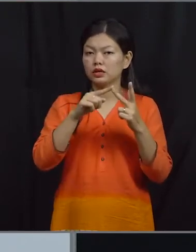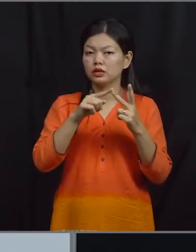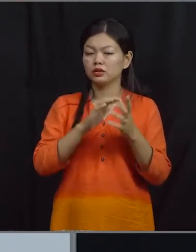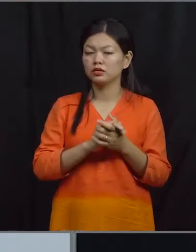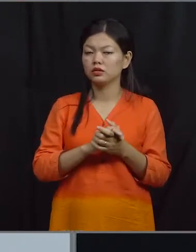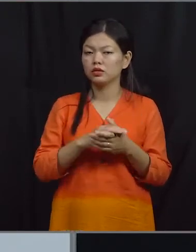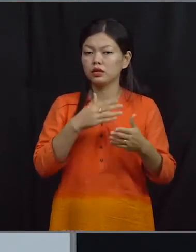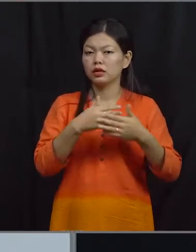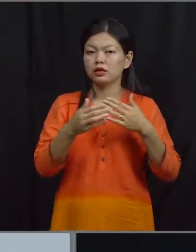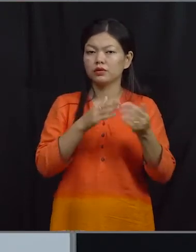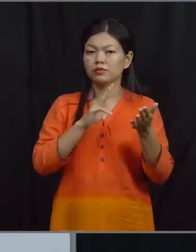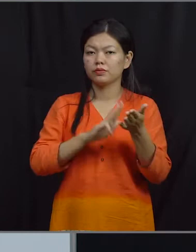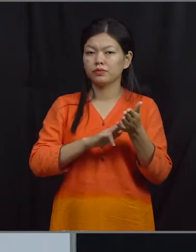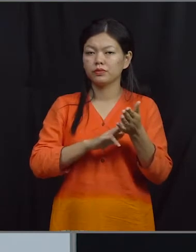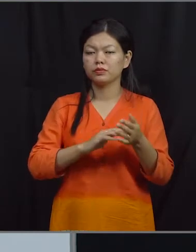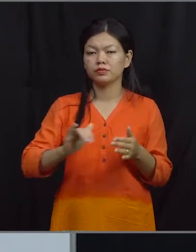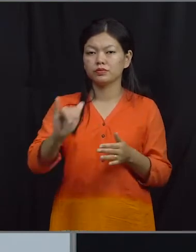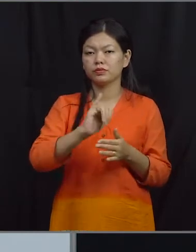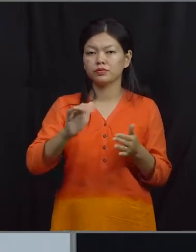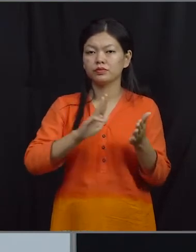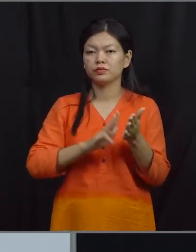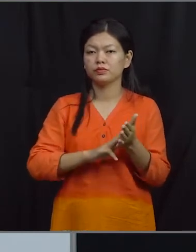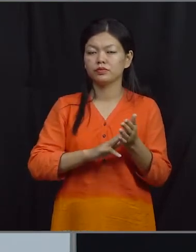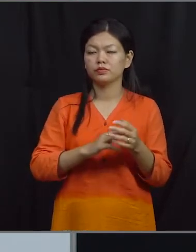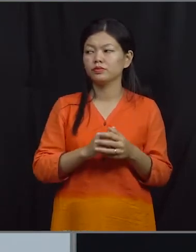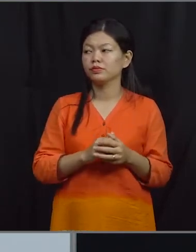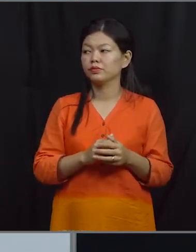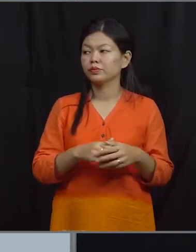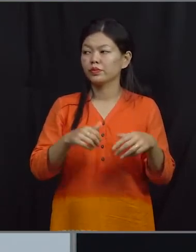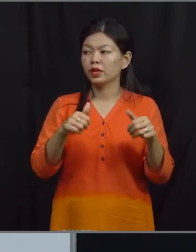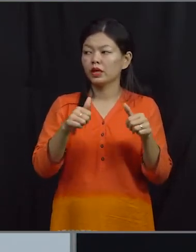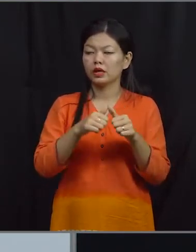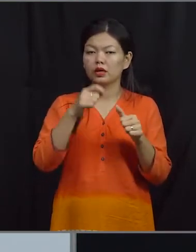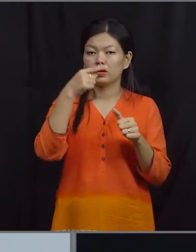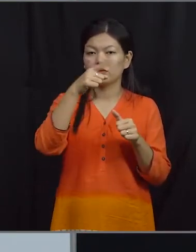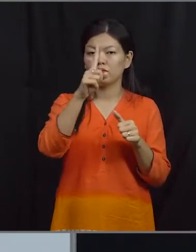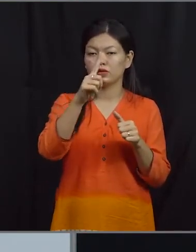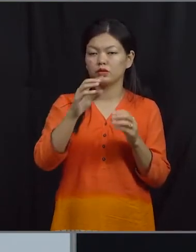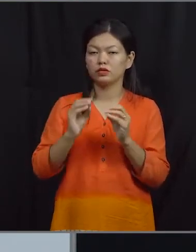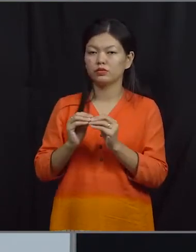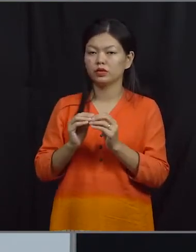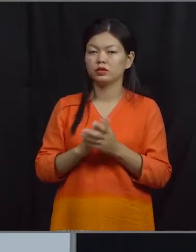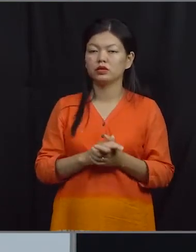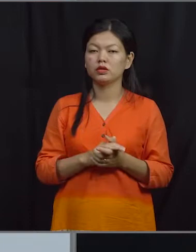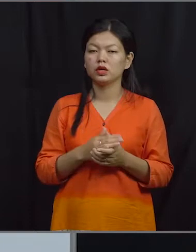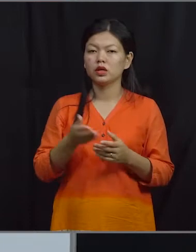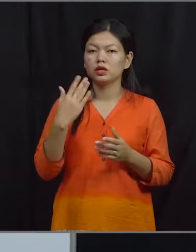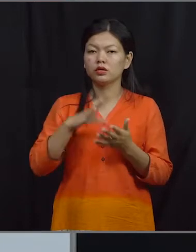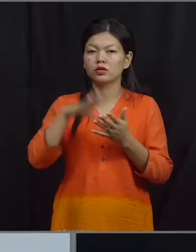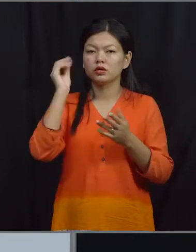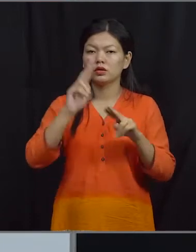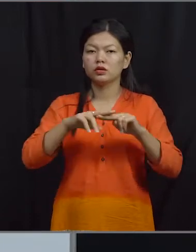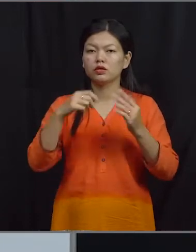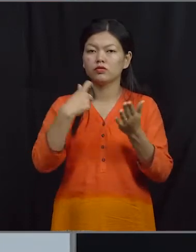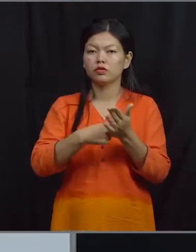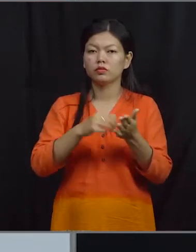matrix will give us the same matrix x, that is equal to A inverse into b. In the last session, we learned the formula how to find the inverse